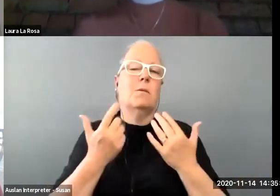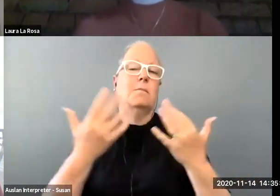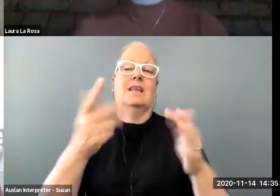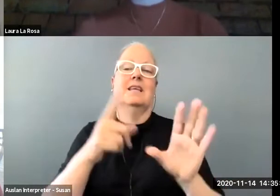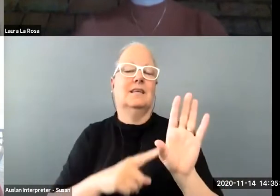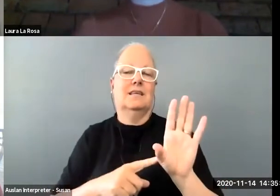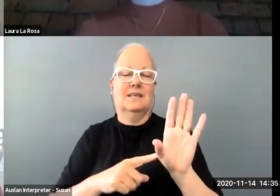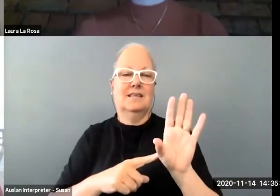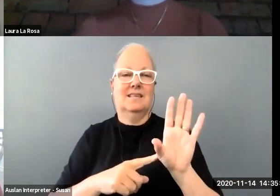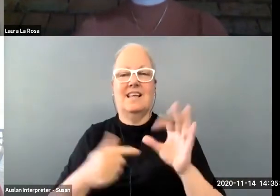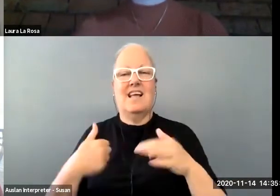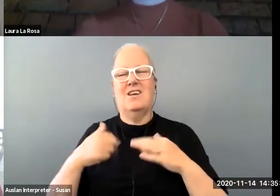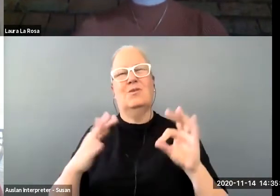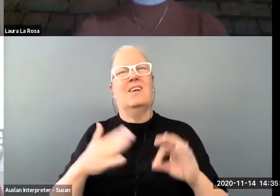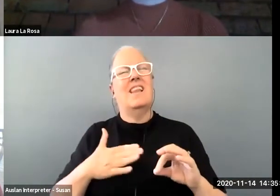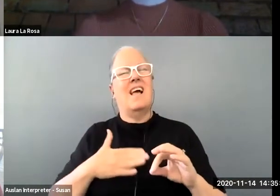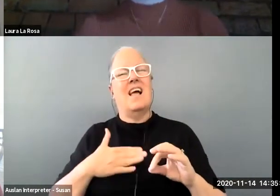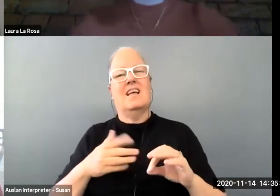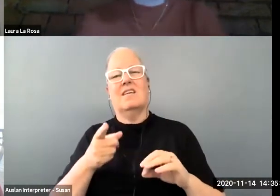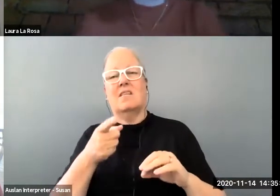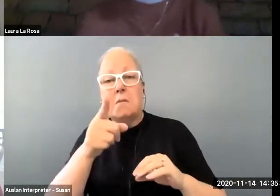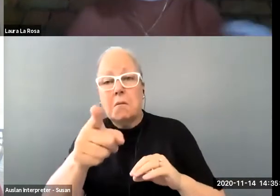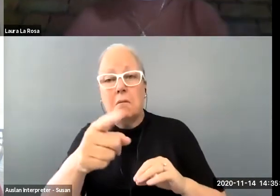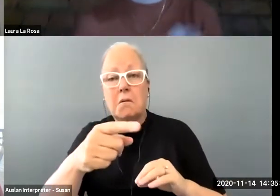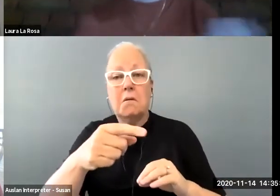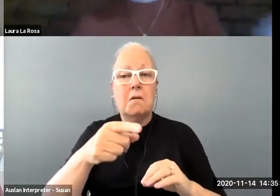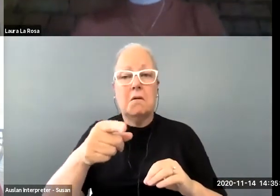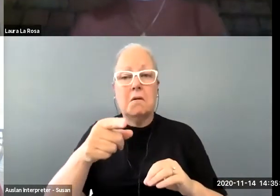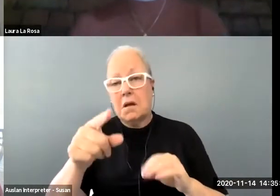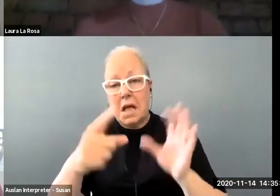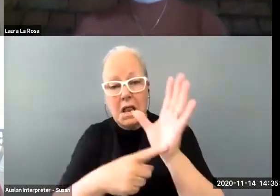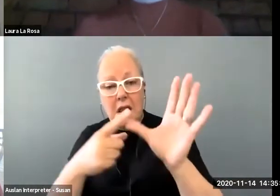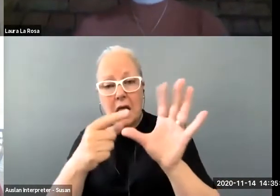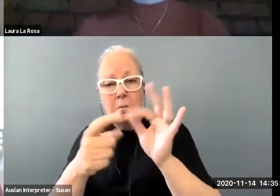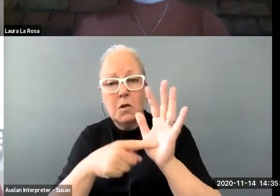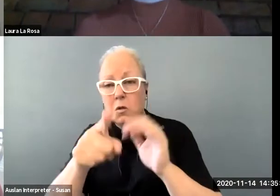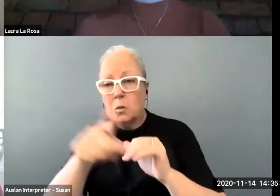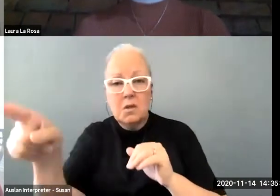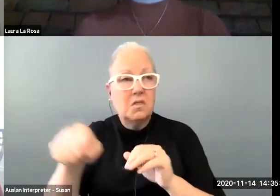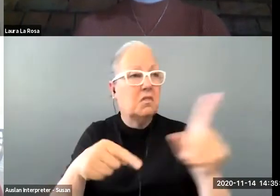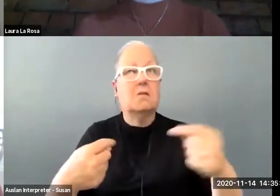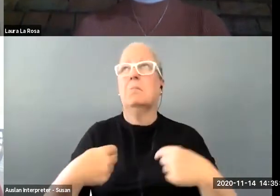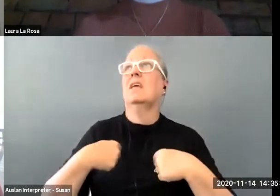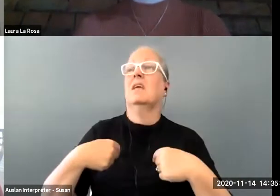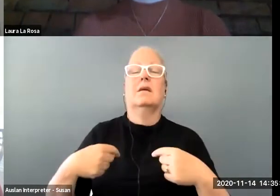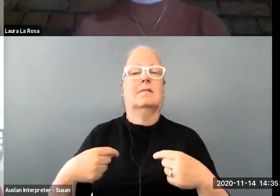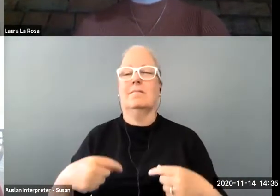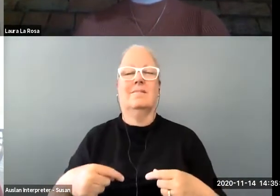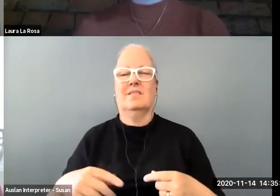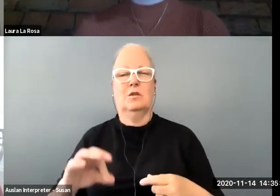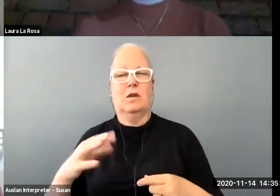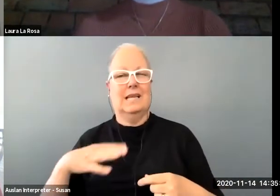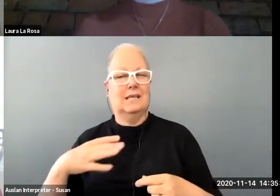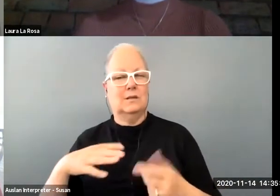I'm just not big on labels. Like, I don't need to go out and go, I'm this or I'm that. And I don't need to perform my activism